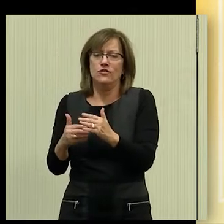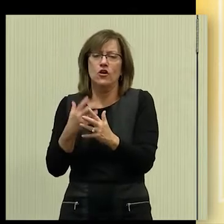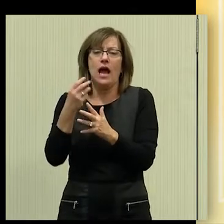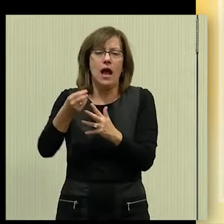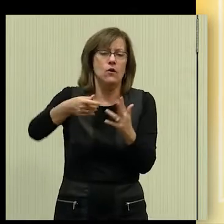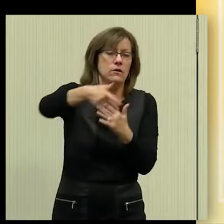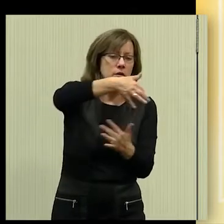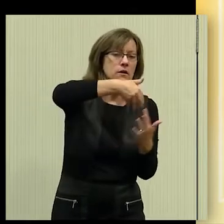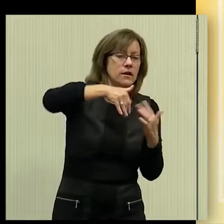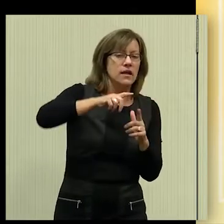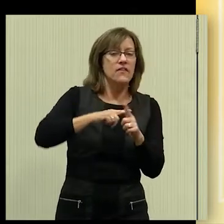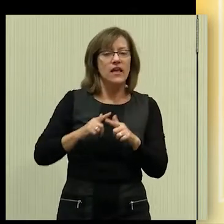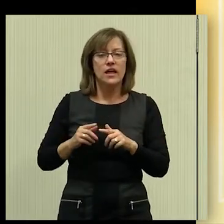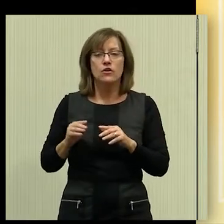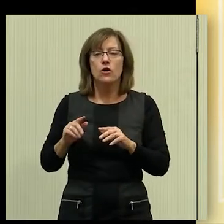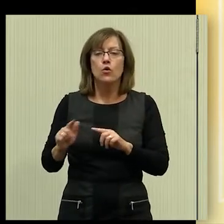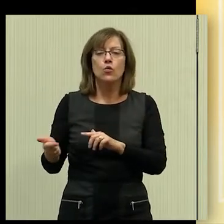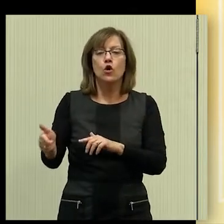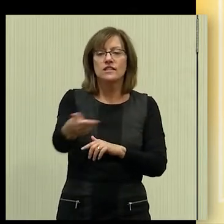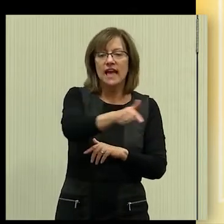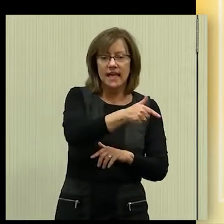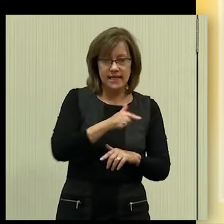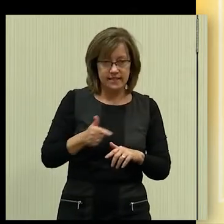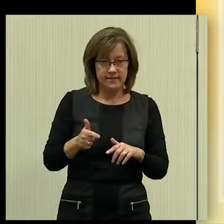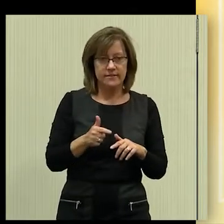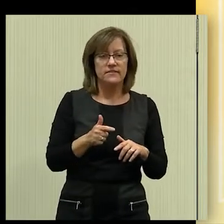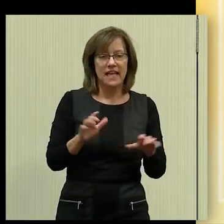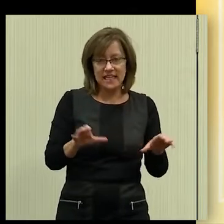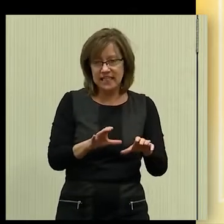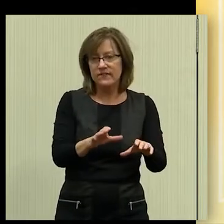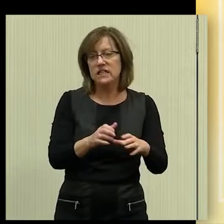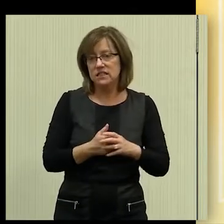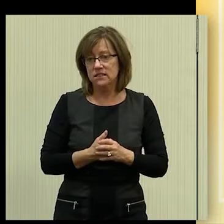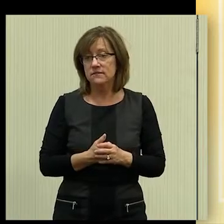then rotate it on a regular basis. Make sense?